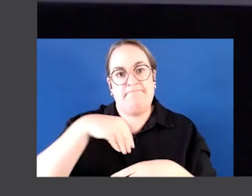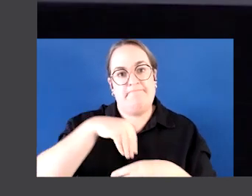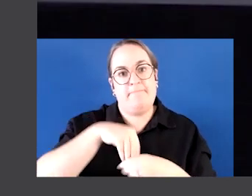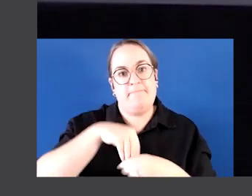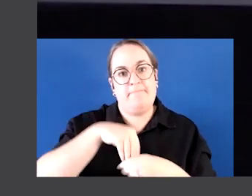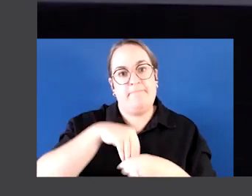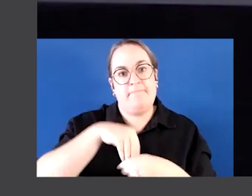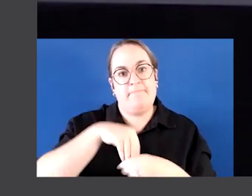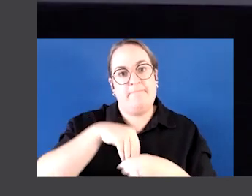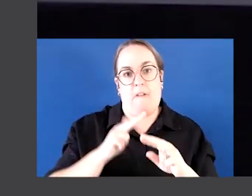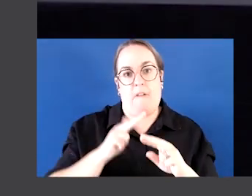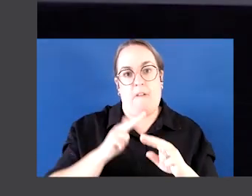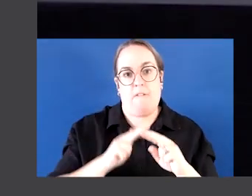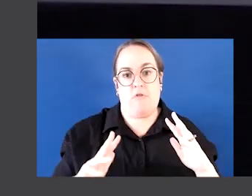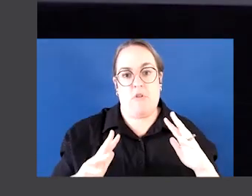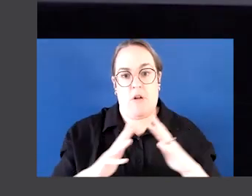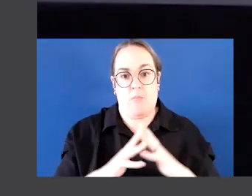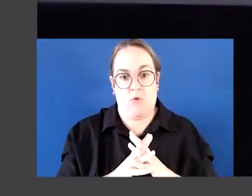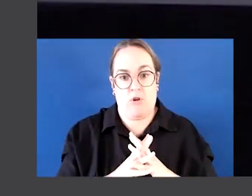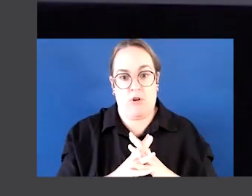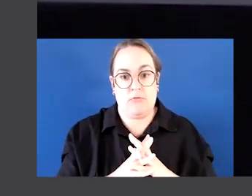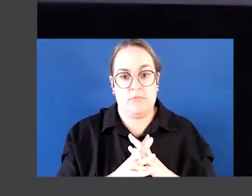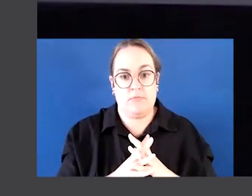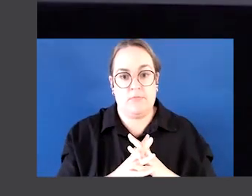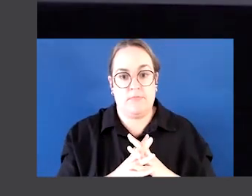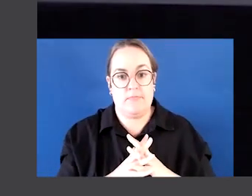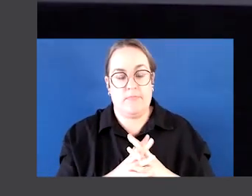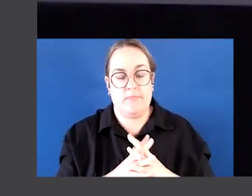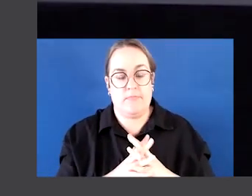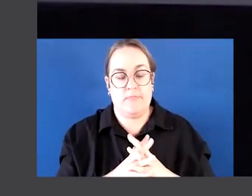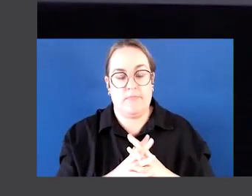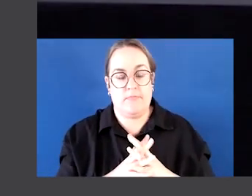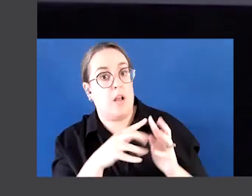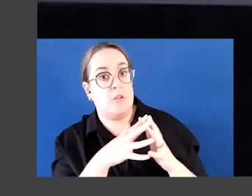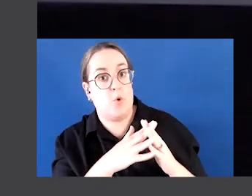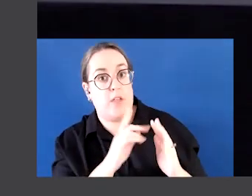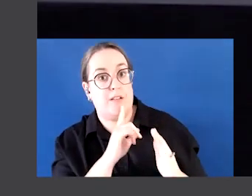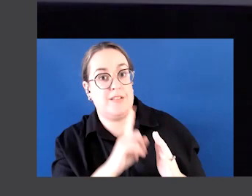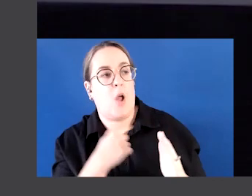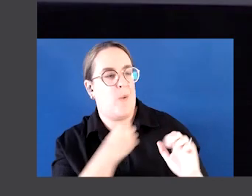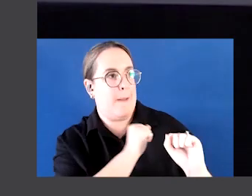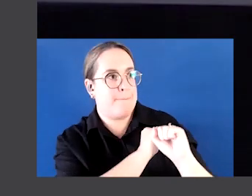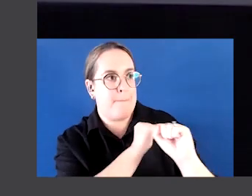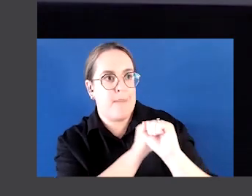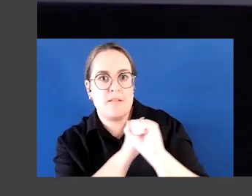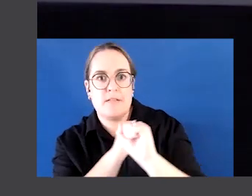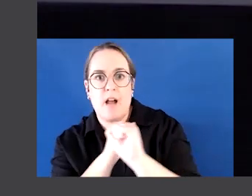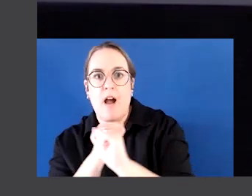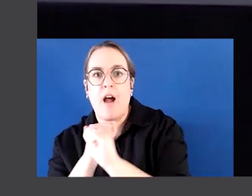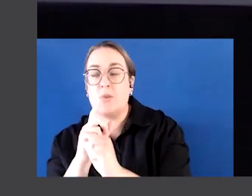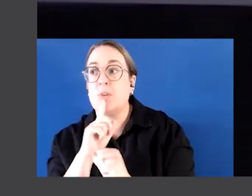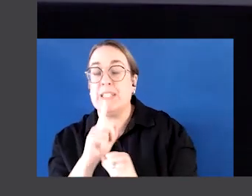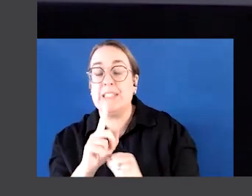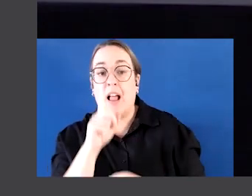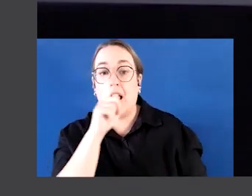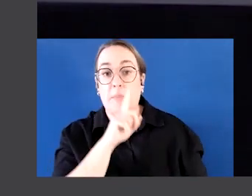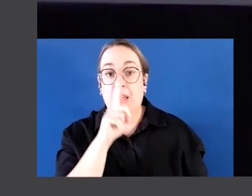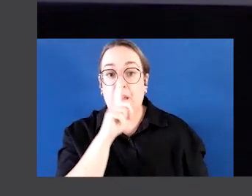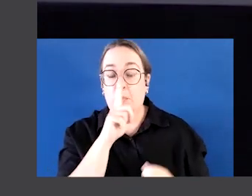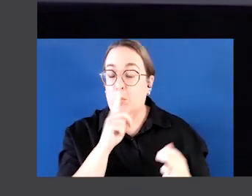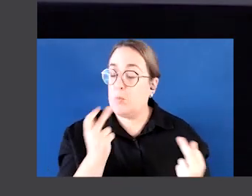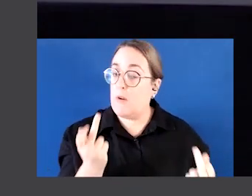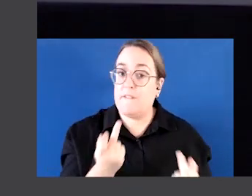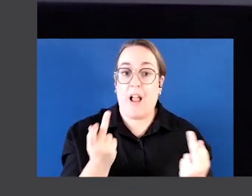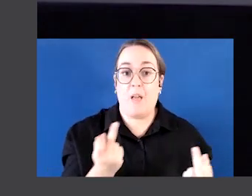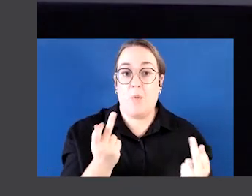of our framework. Mm. And Sarah, it might be worth mentioning as well how we publicise and make people aware